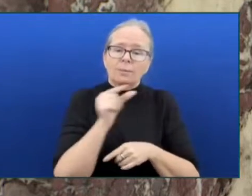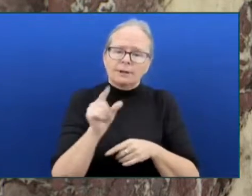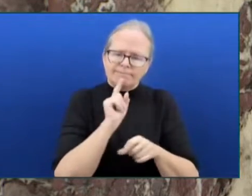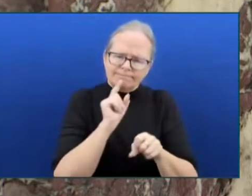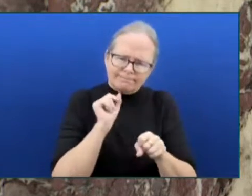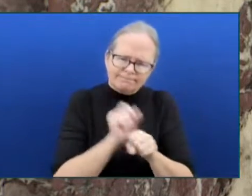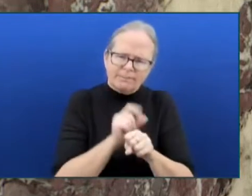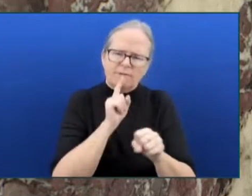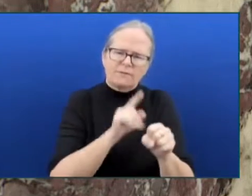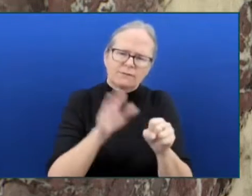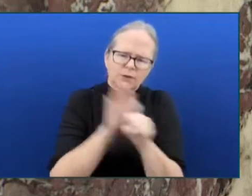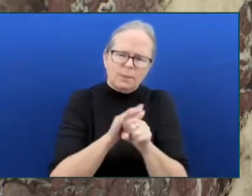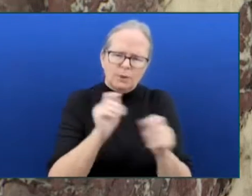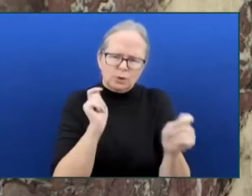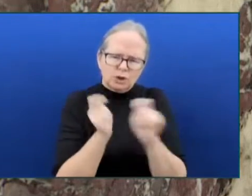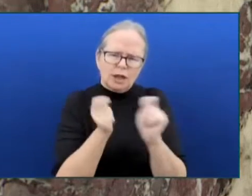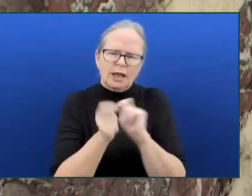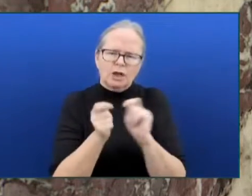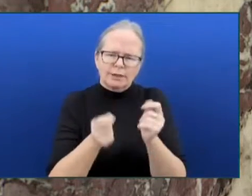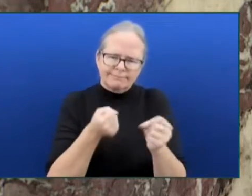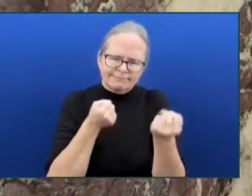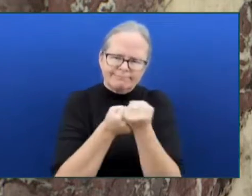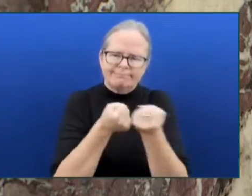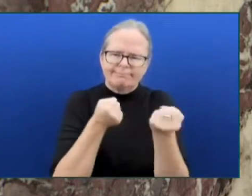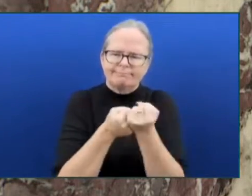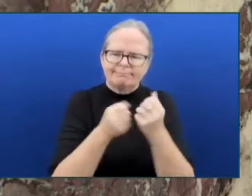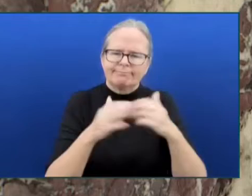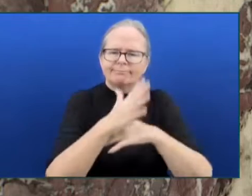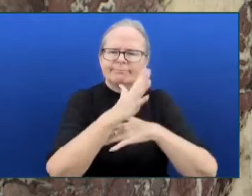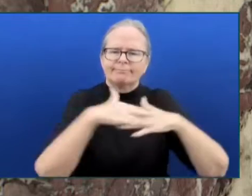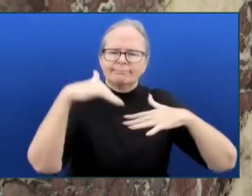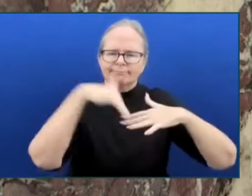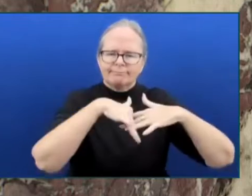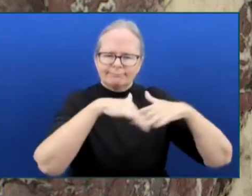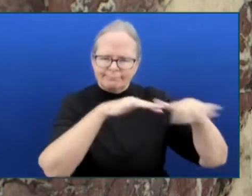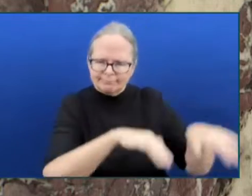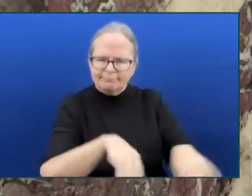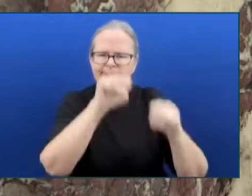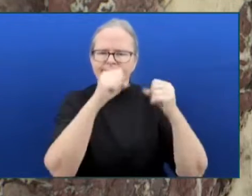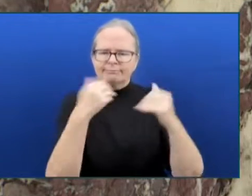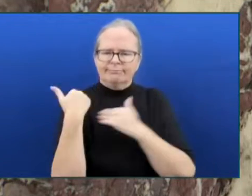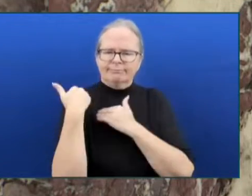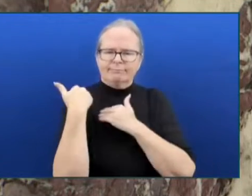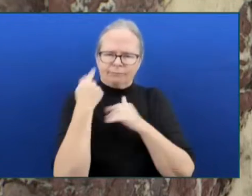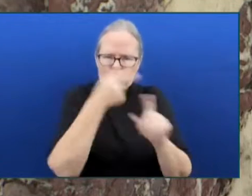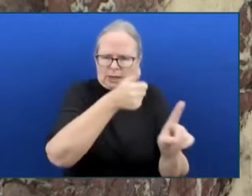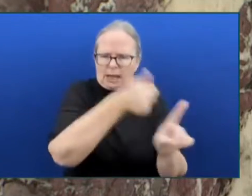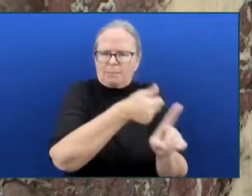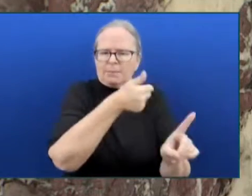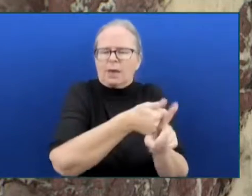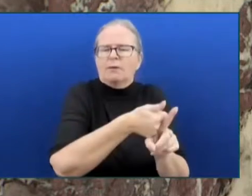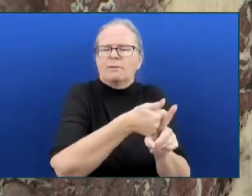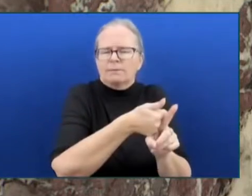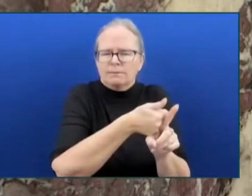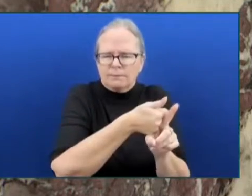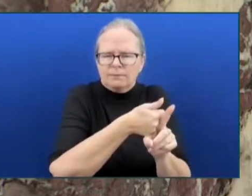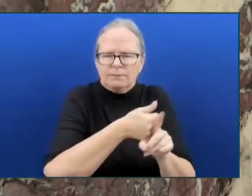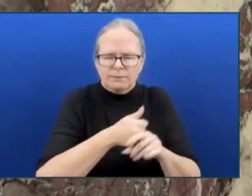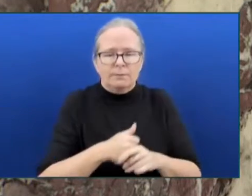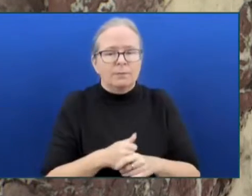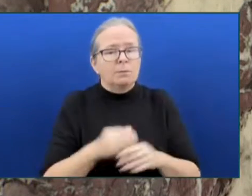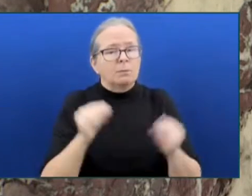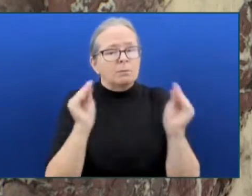Indigenous jurisdiction. We've harmonised care rates for out-of-care with foster carers. We increased foster carers rates